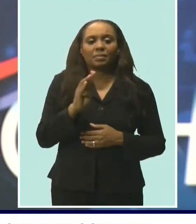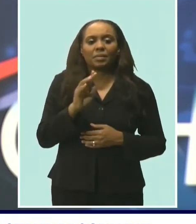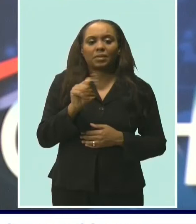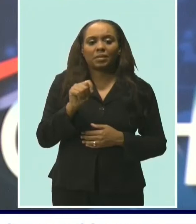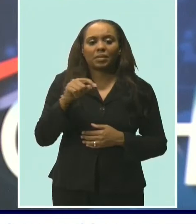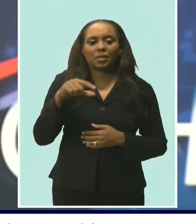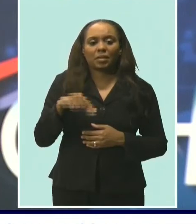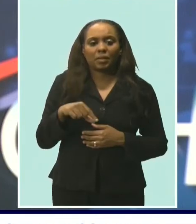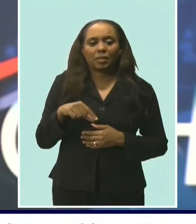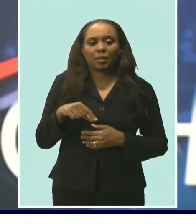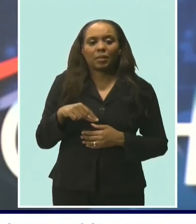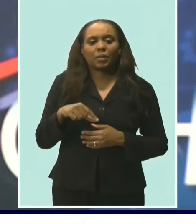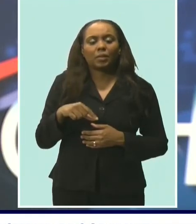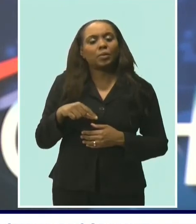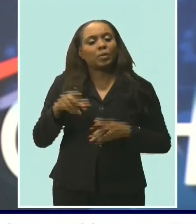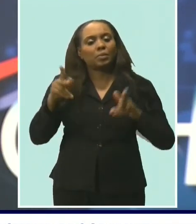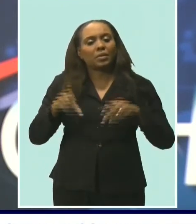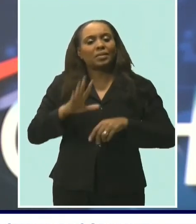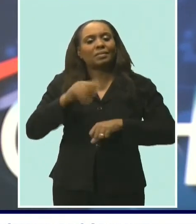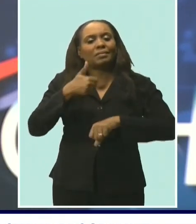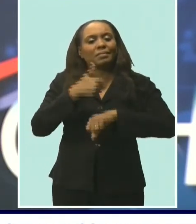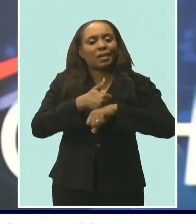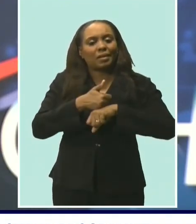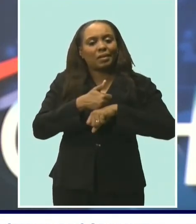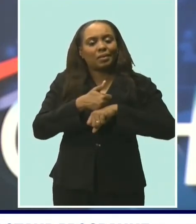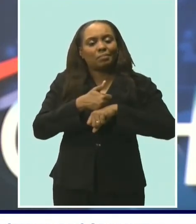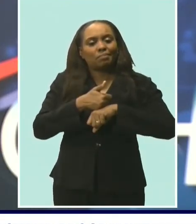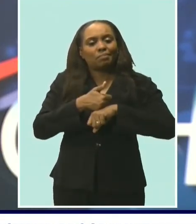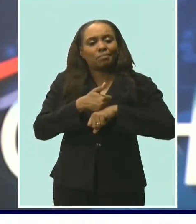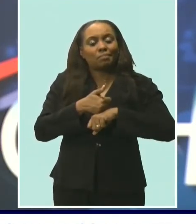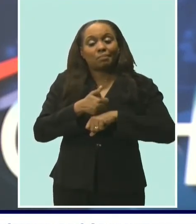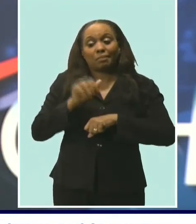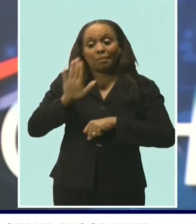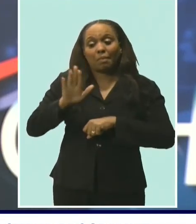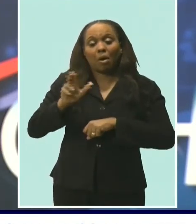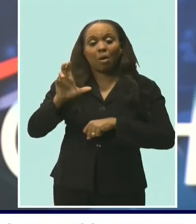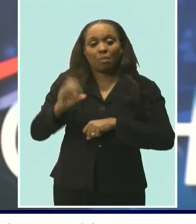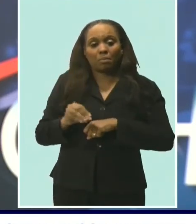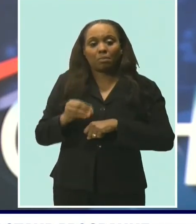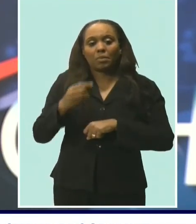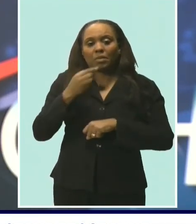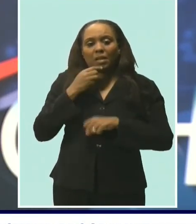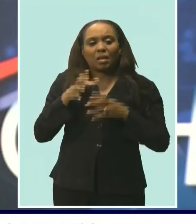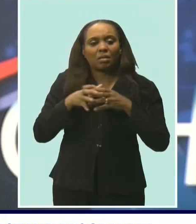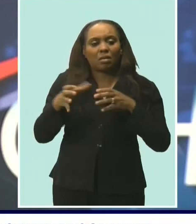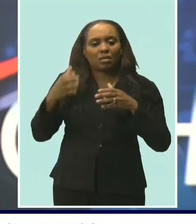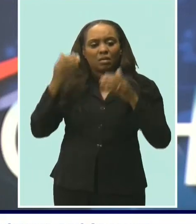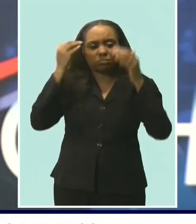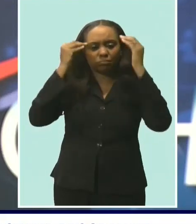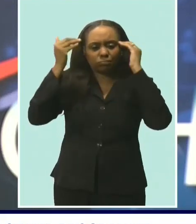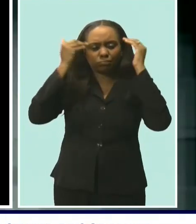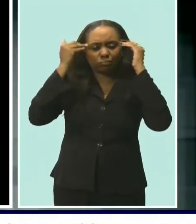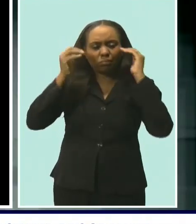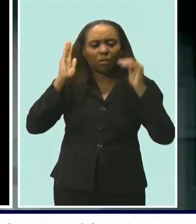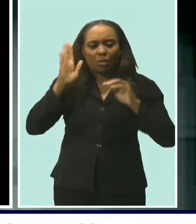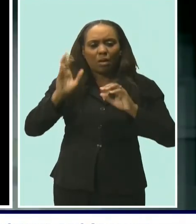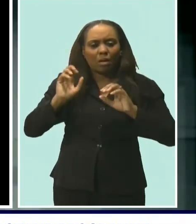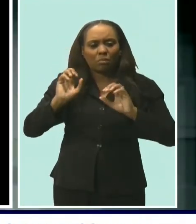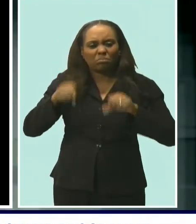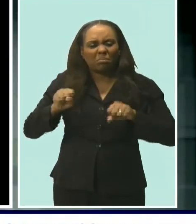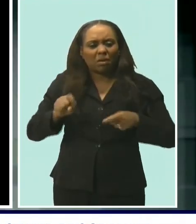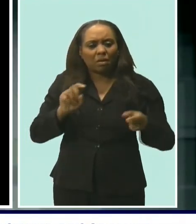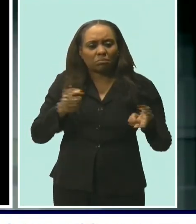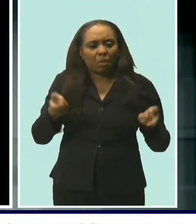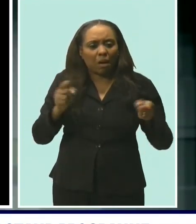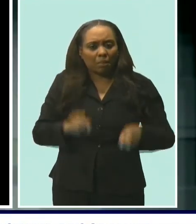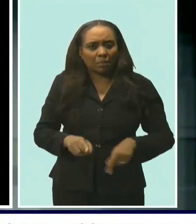says the Welcome Stamp program will have a number of advantages, including a transfer of knowledge. Once these skills come